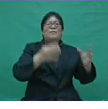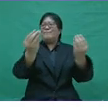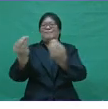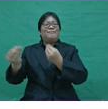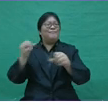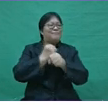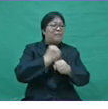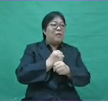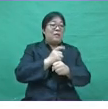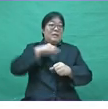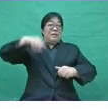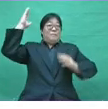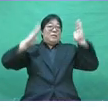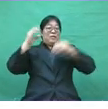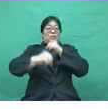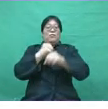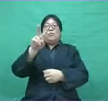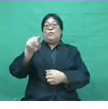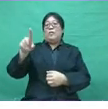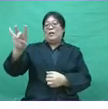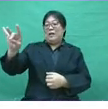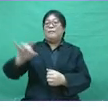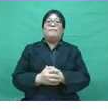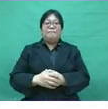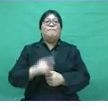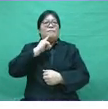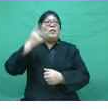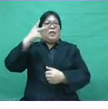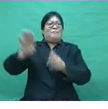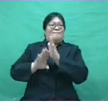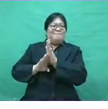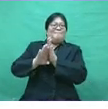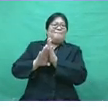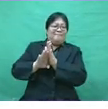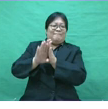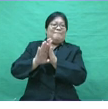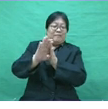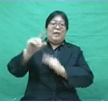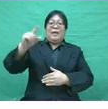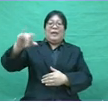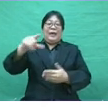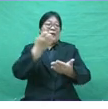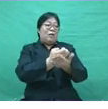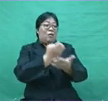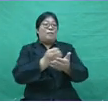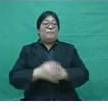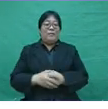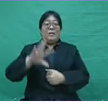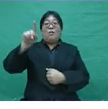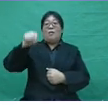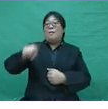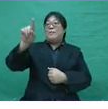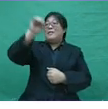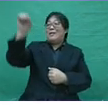in 2017, a growth had already been seen in the gig economy, where its 31% growth